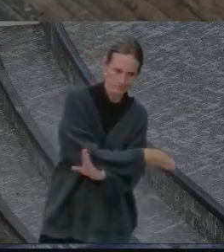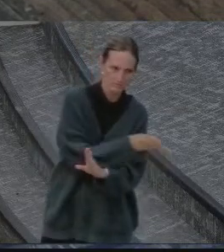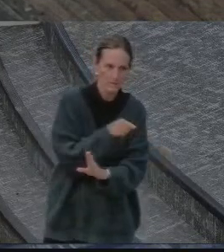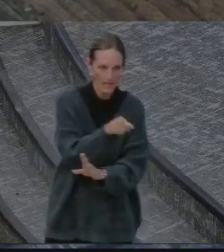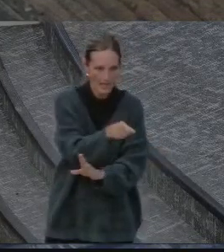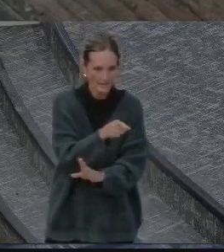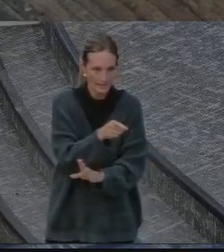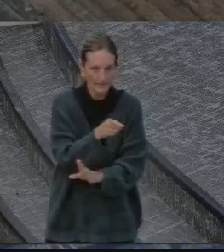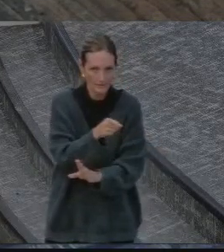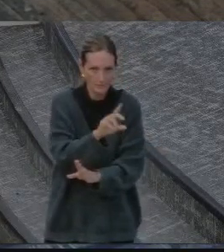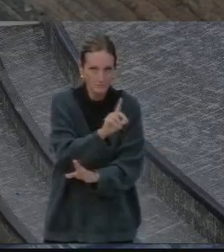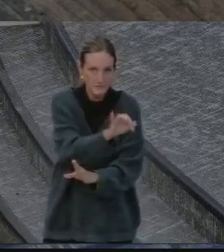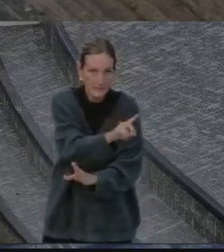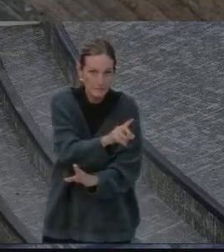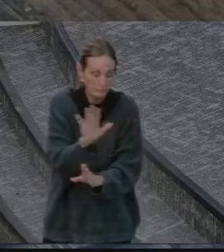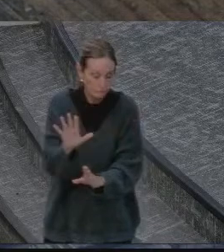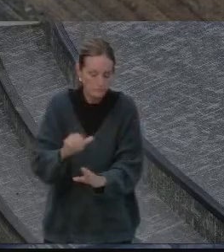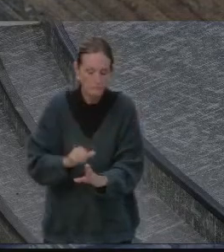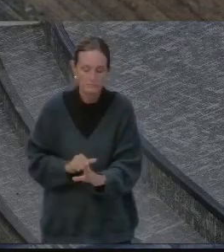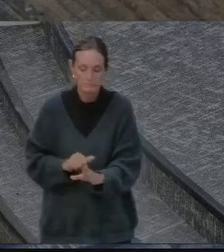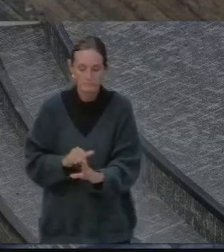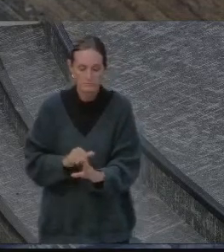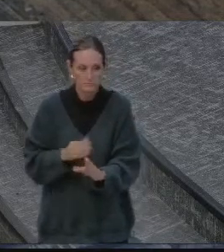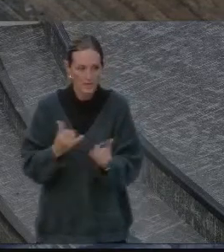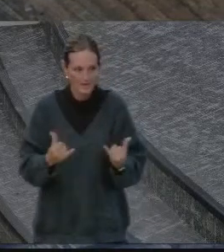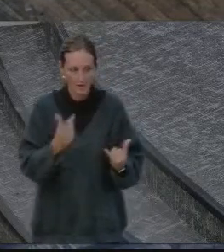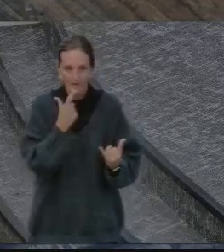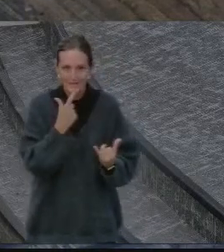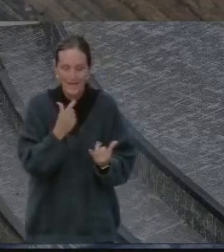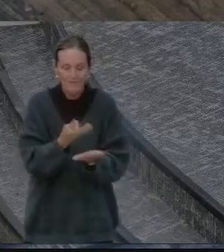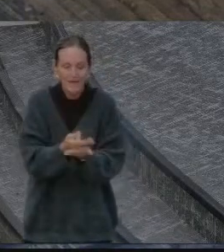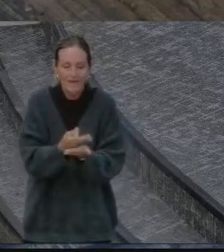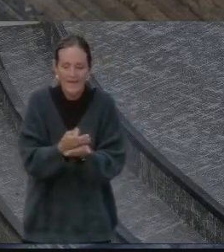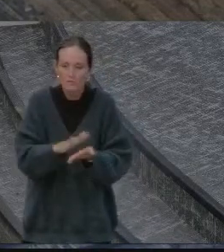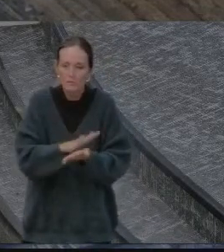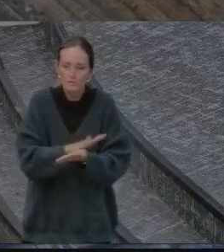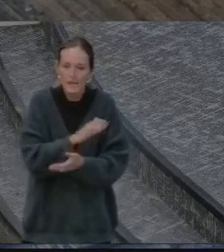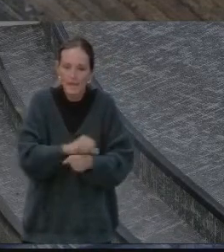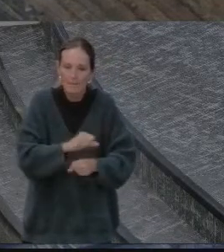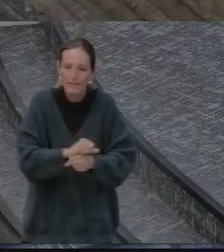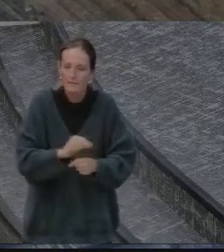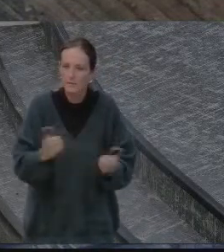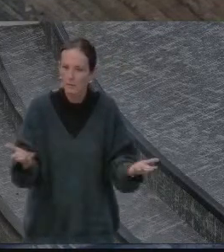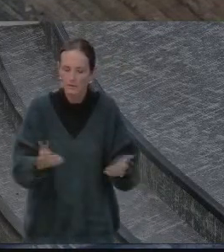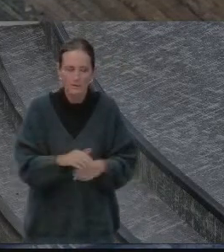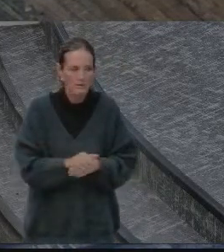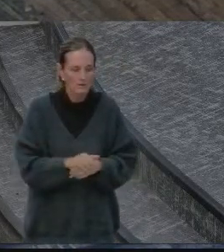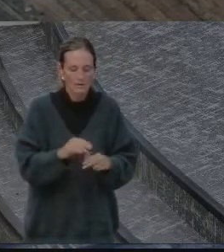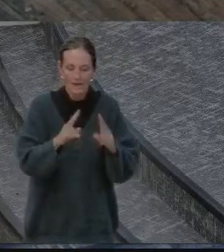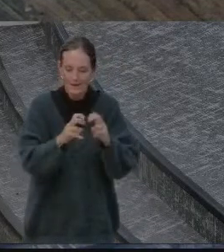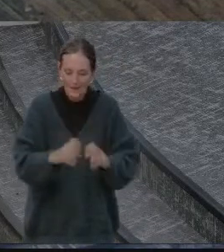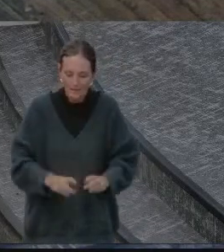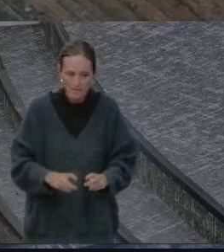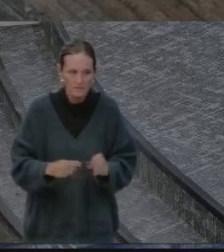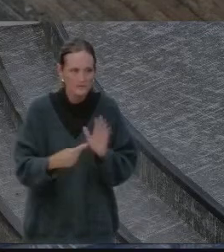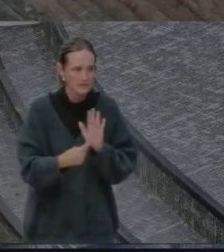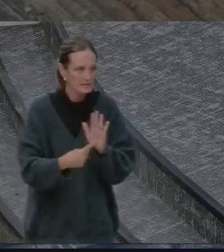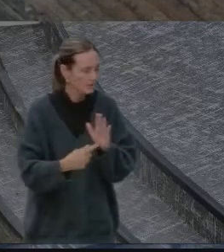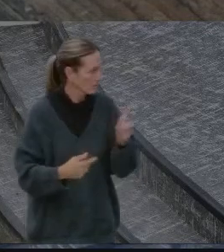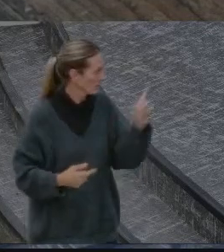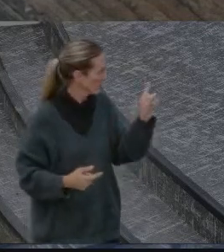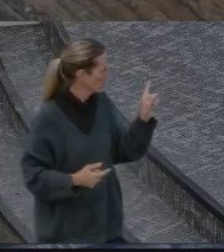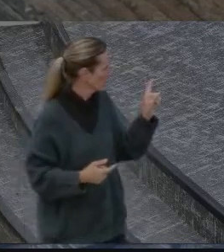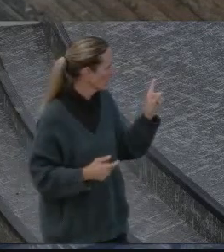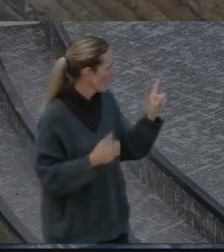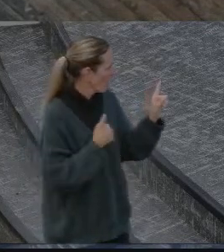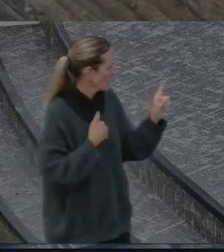able to do. And when I say the financial statements, that's the management's discussion and analysis, that's exhibits, the notes of I'm sorry to financial